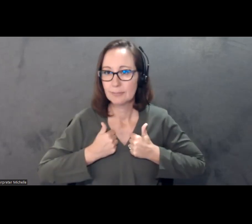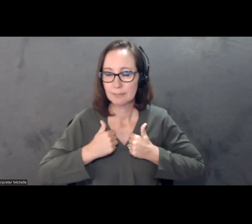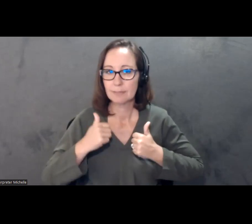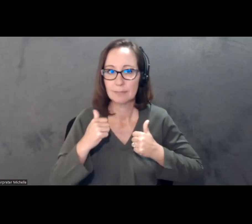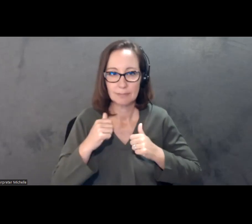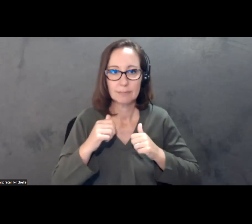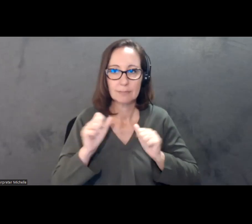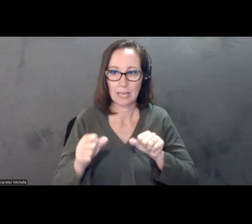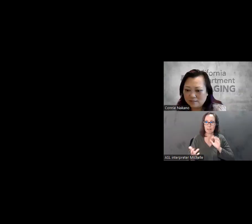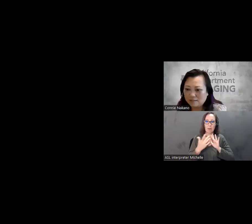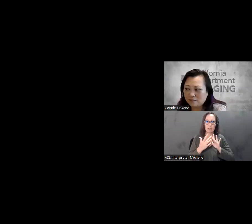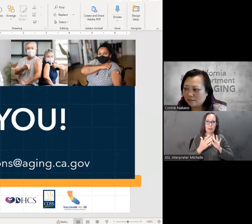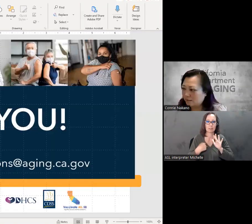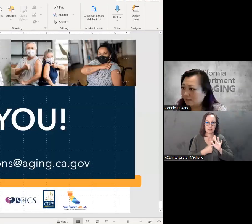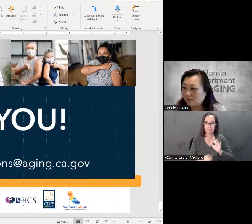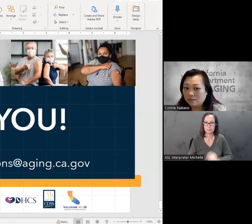that